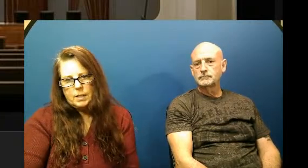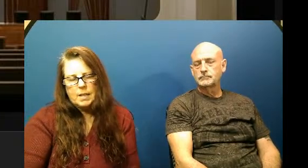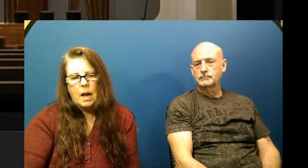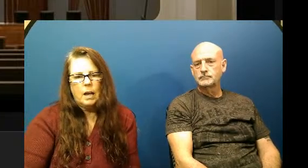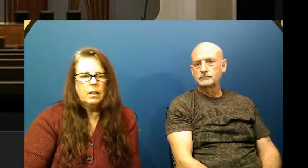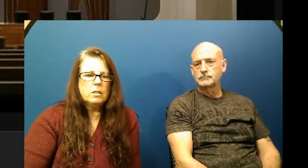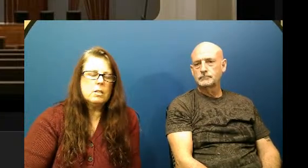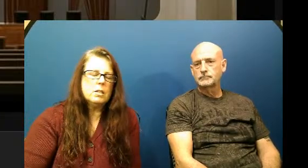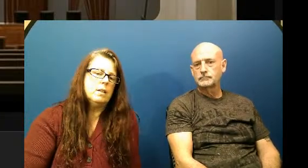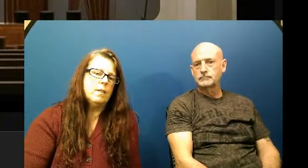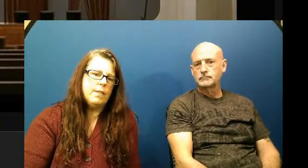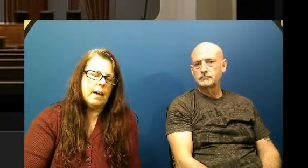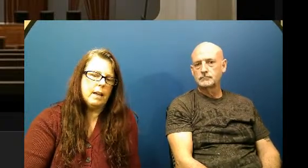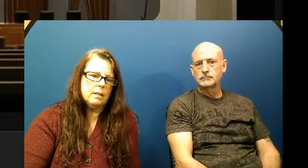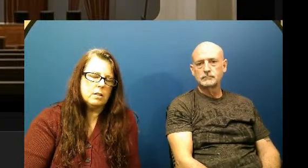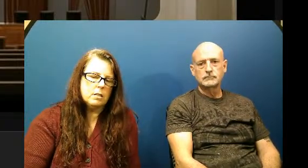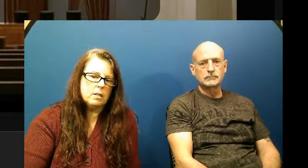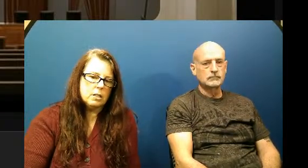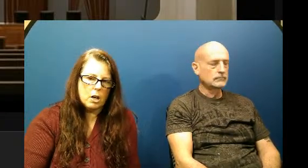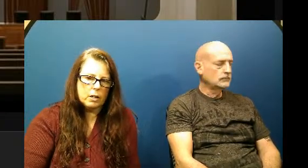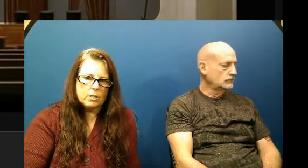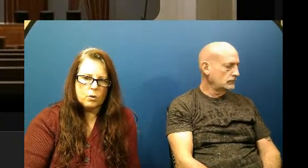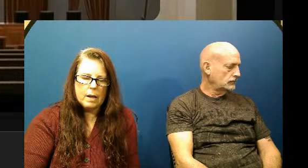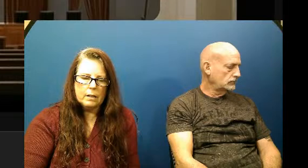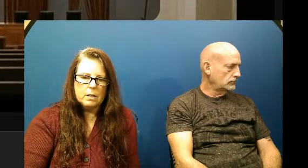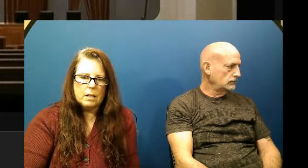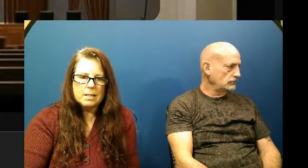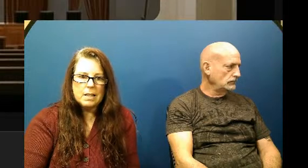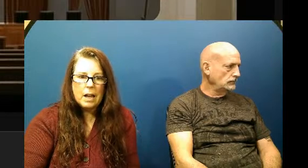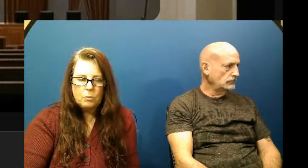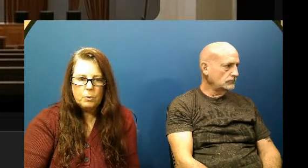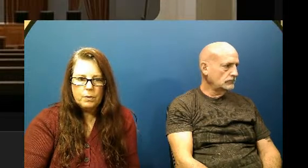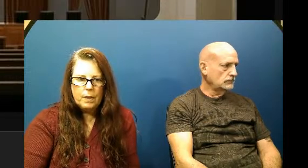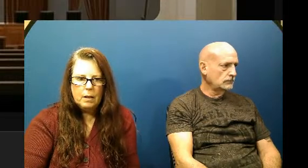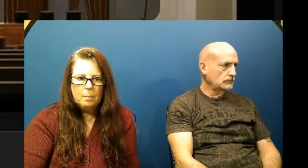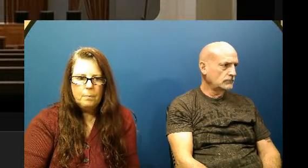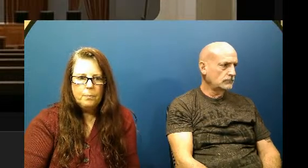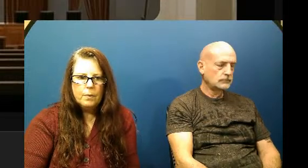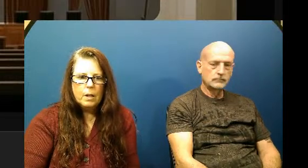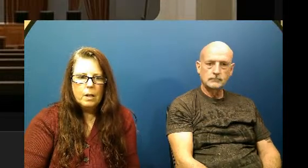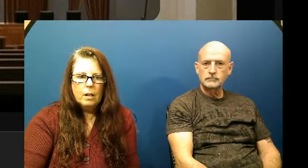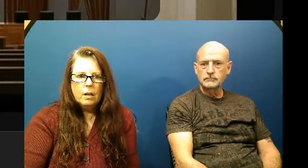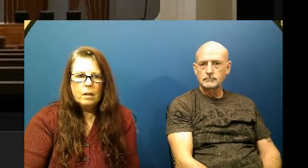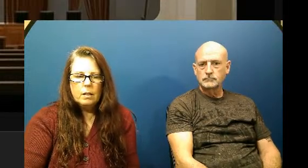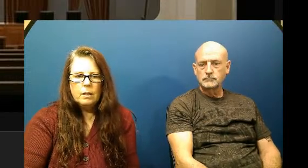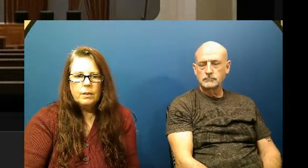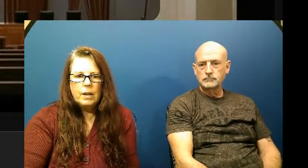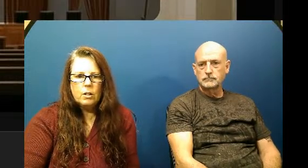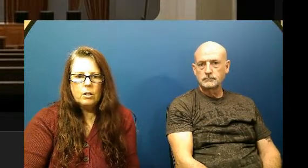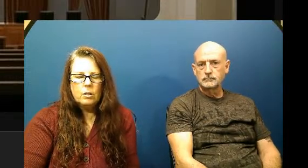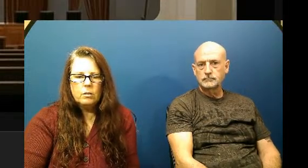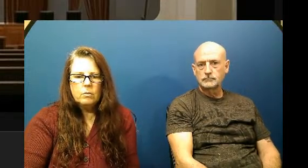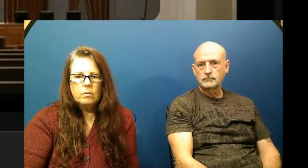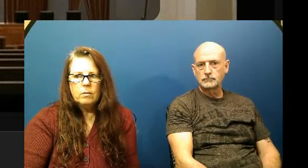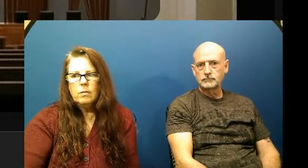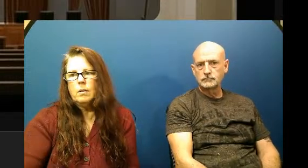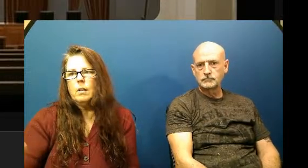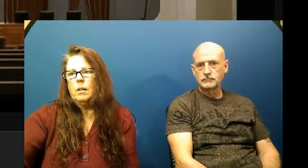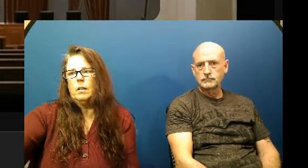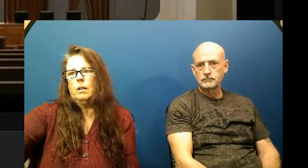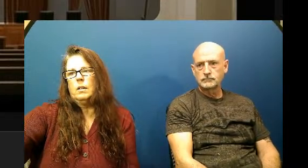Court decides that TikTok is correct and they side with them, they're